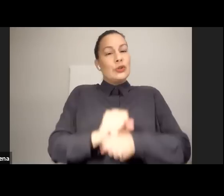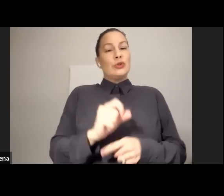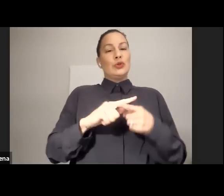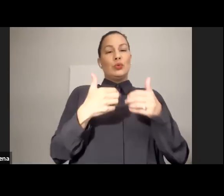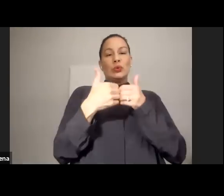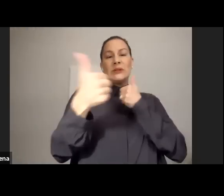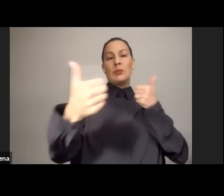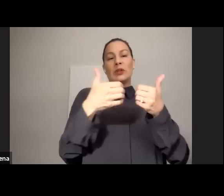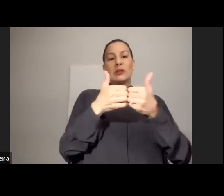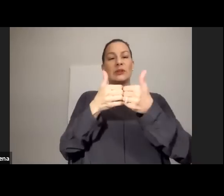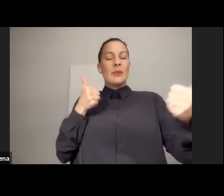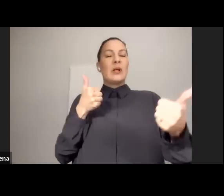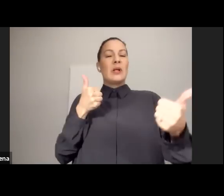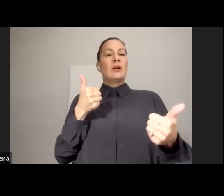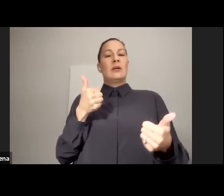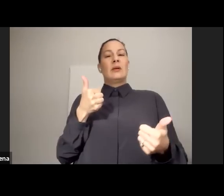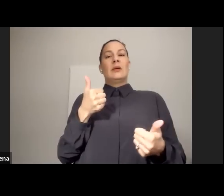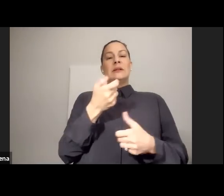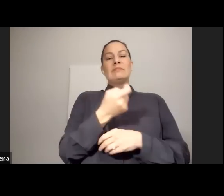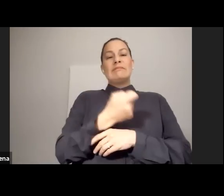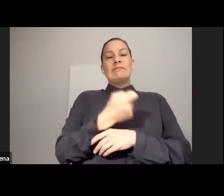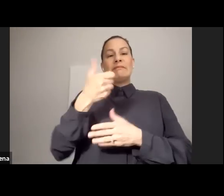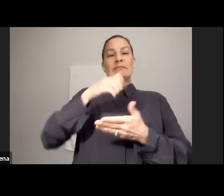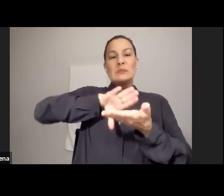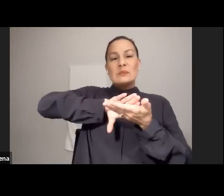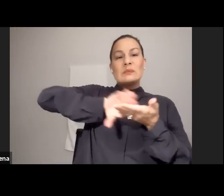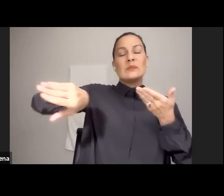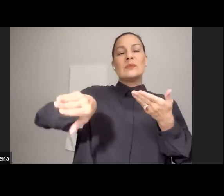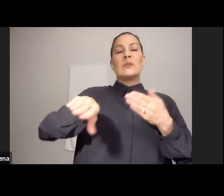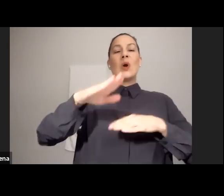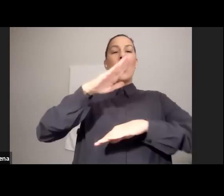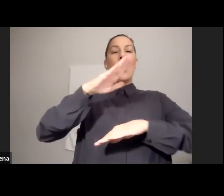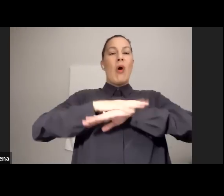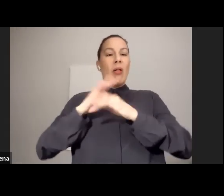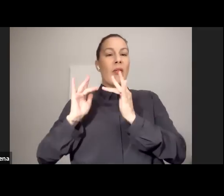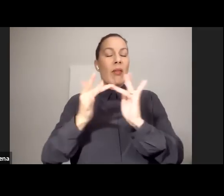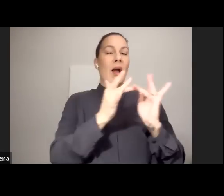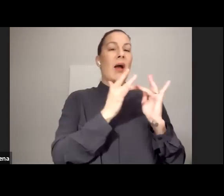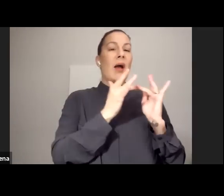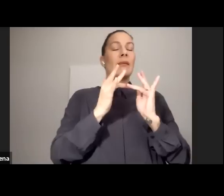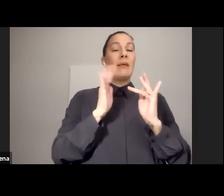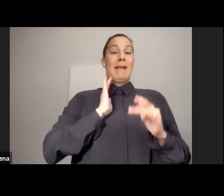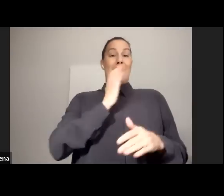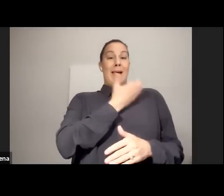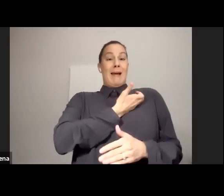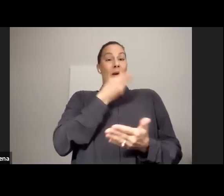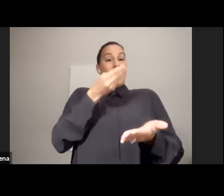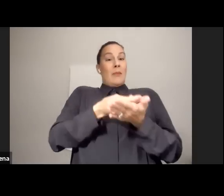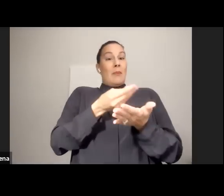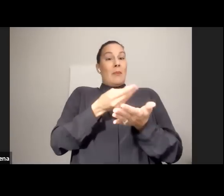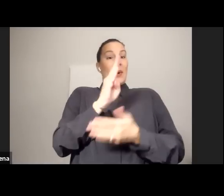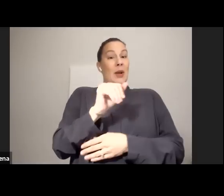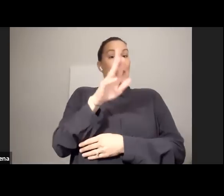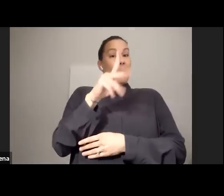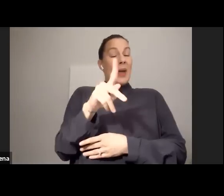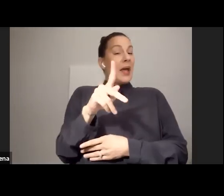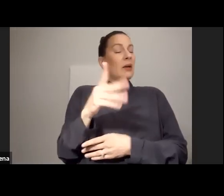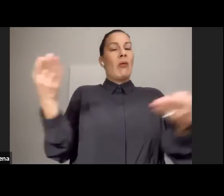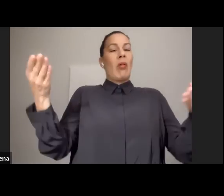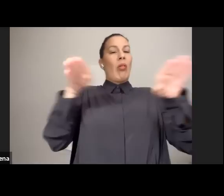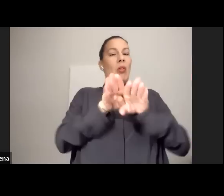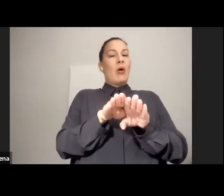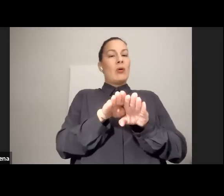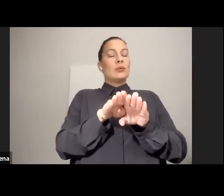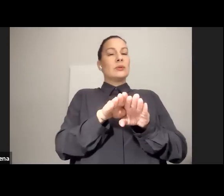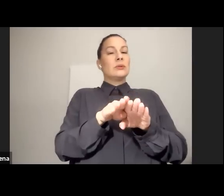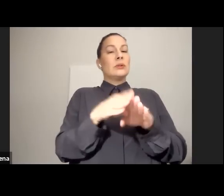online platforms, by closing our bank accounts and shutting down our mutual aid fundraisers. We get separated by death